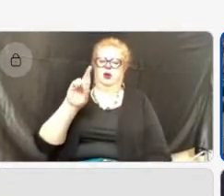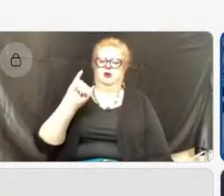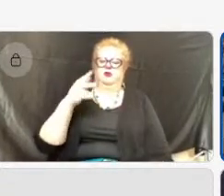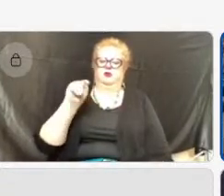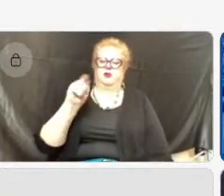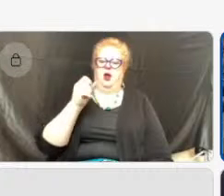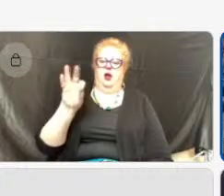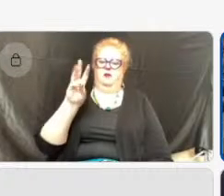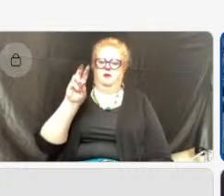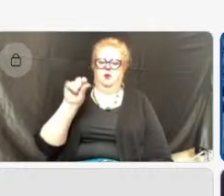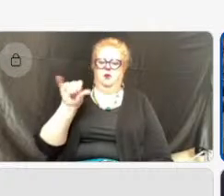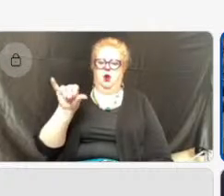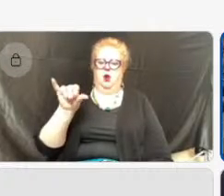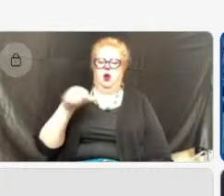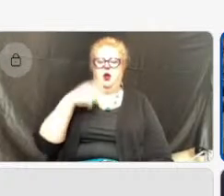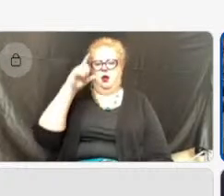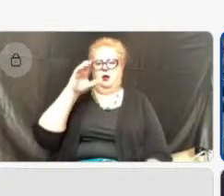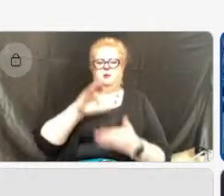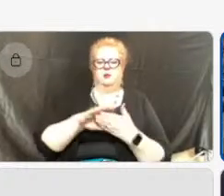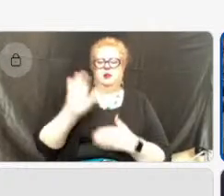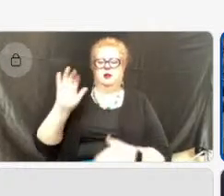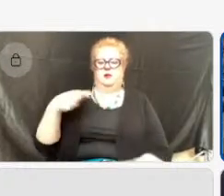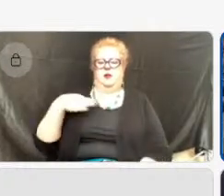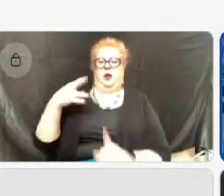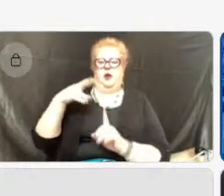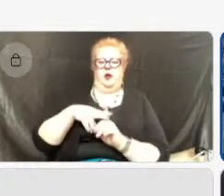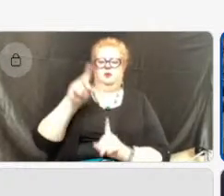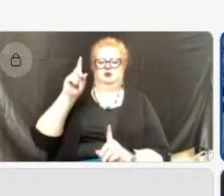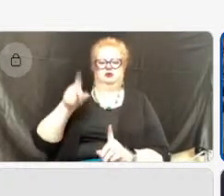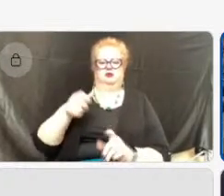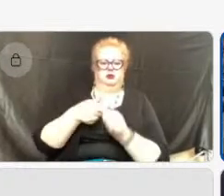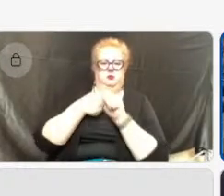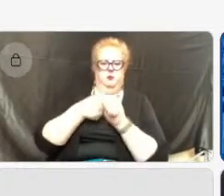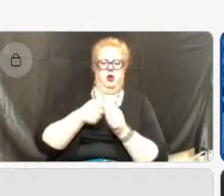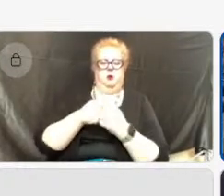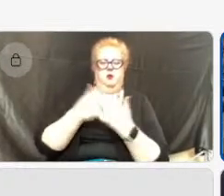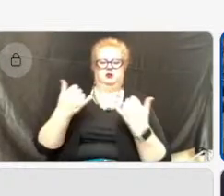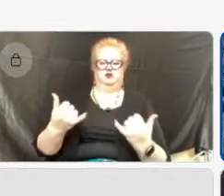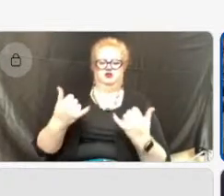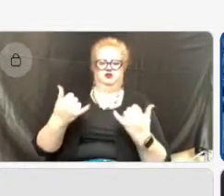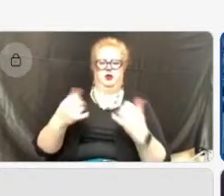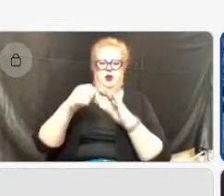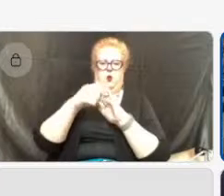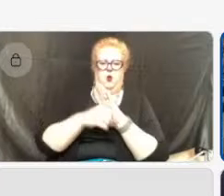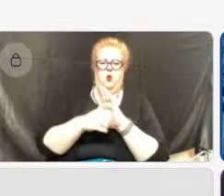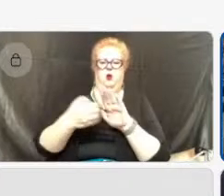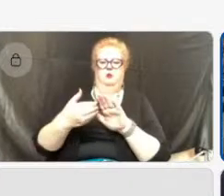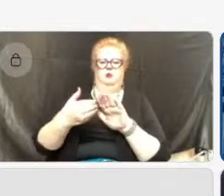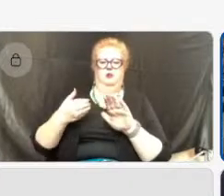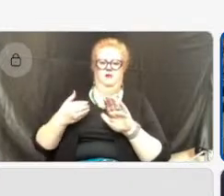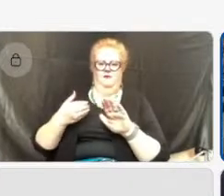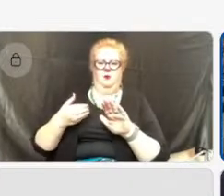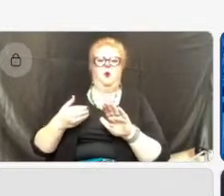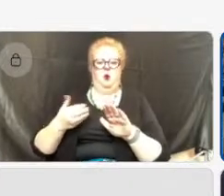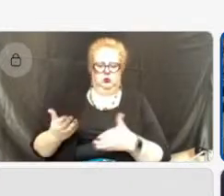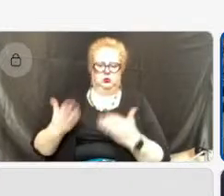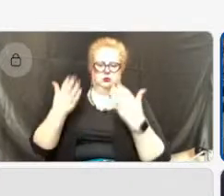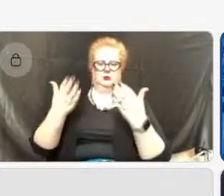I think the applicant should comply with the existing ordinance before submitting a request for approval.